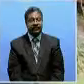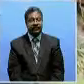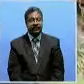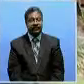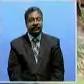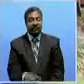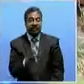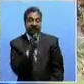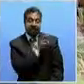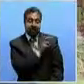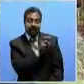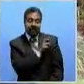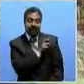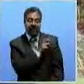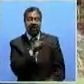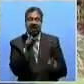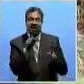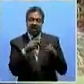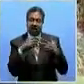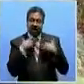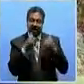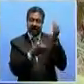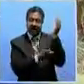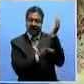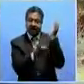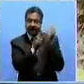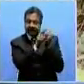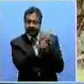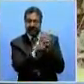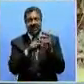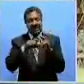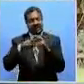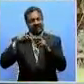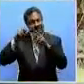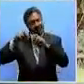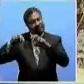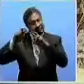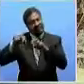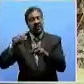Police and health departments in the district are investigating the incident.